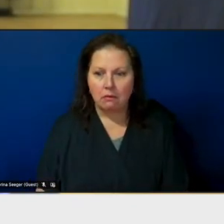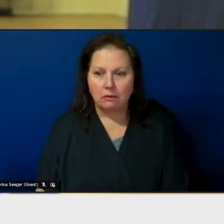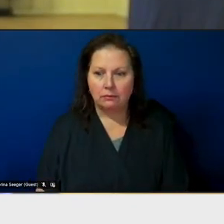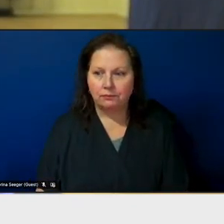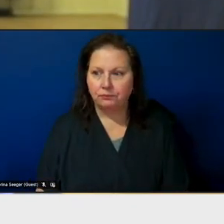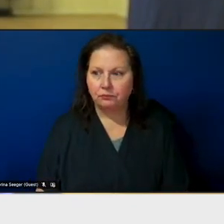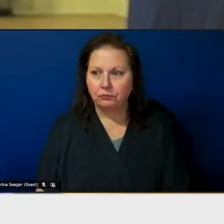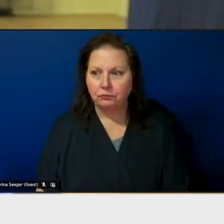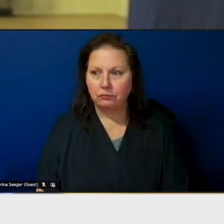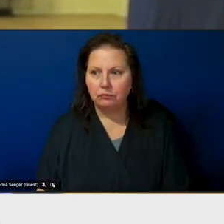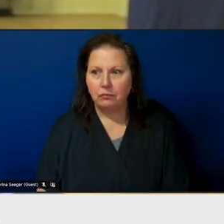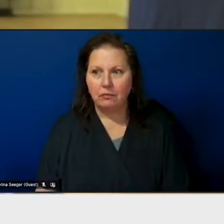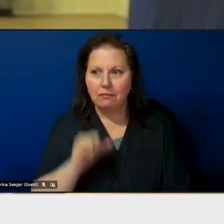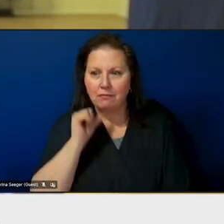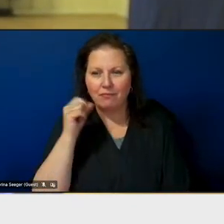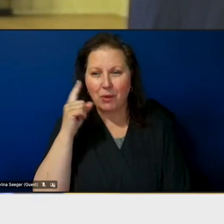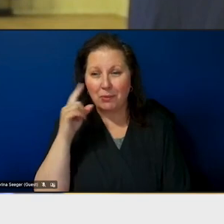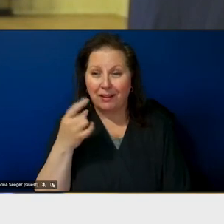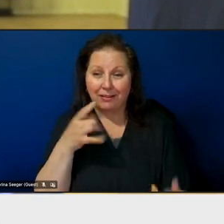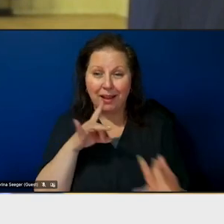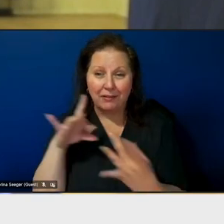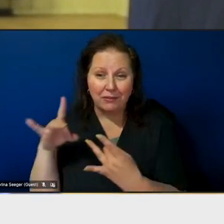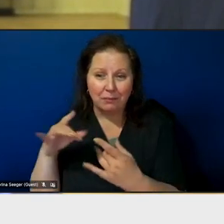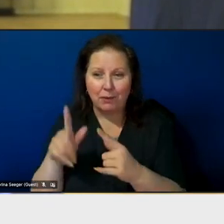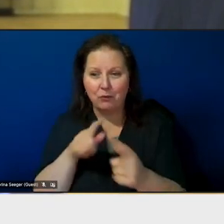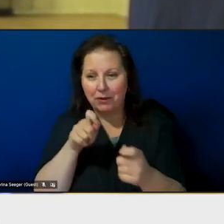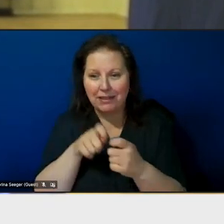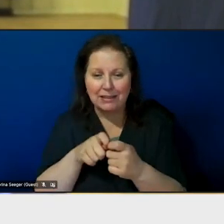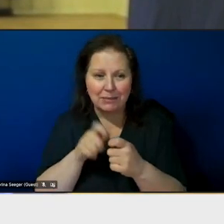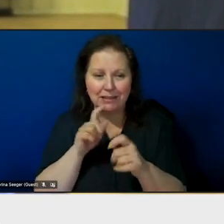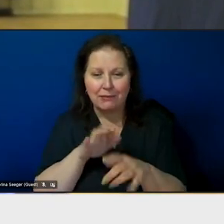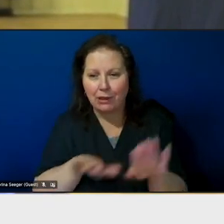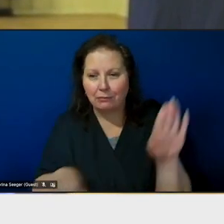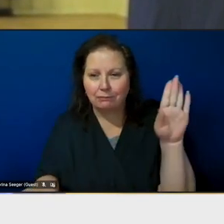So, I don't think we're going to have a whole lot of input in this particular hearing.